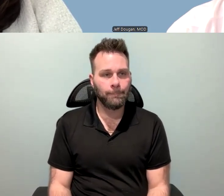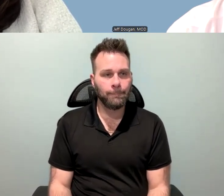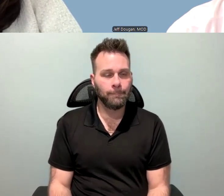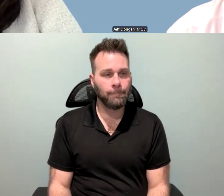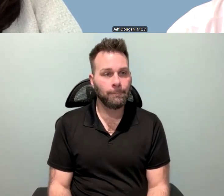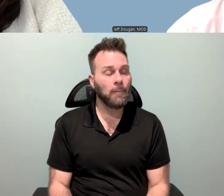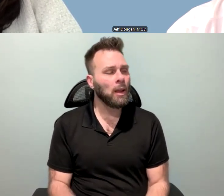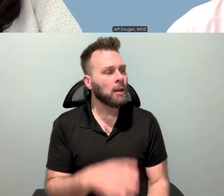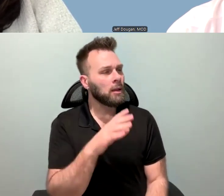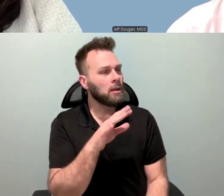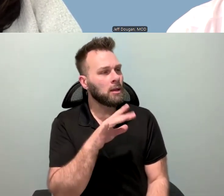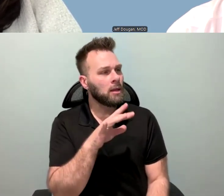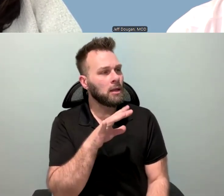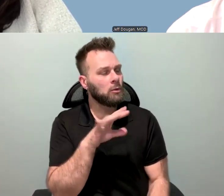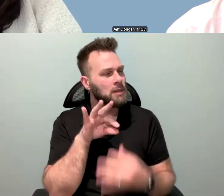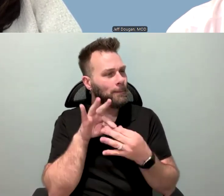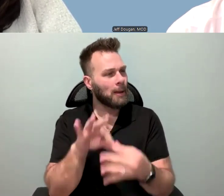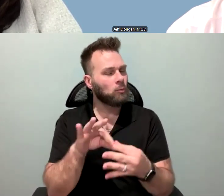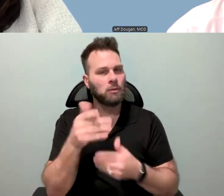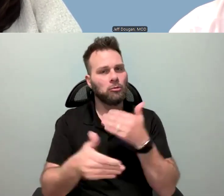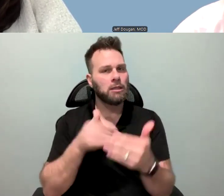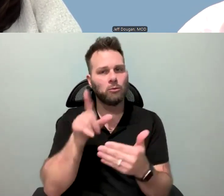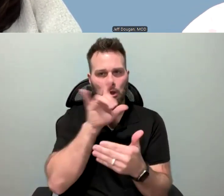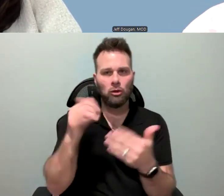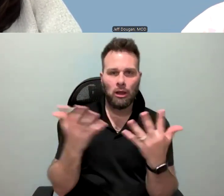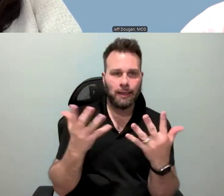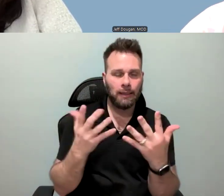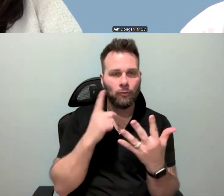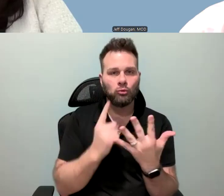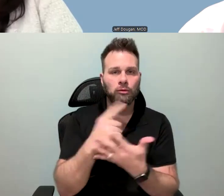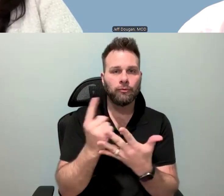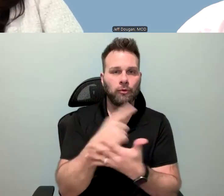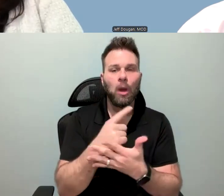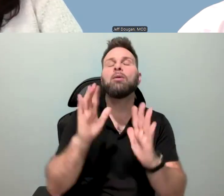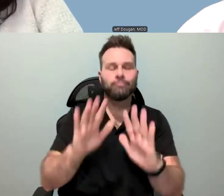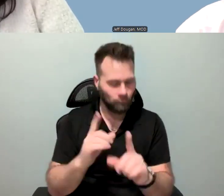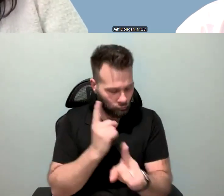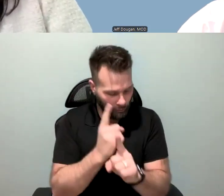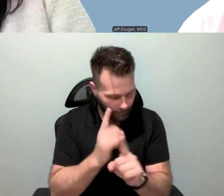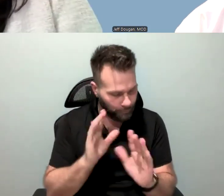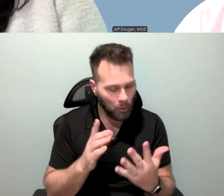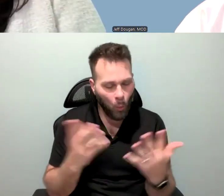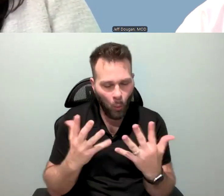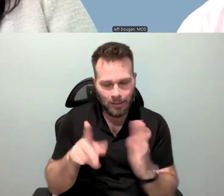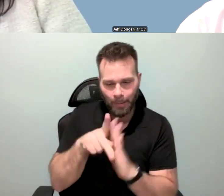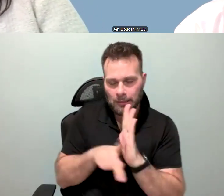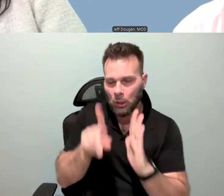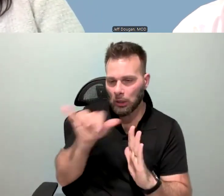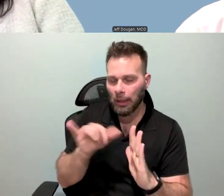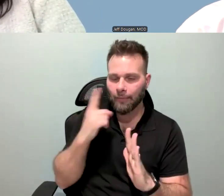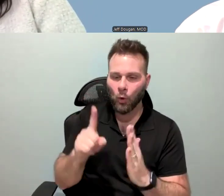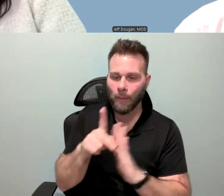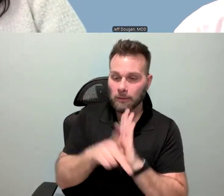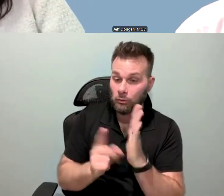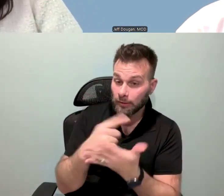It was about the process, what that process would look like to review policy. What does the process look like to create a policy review and advise